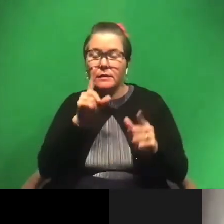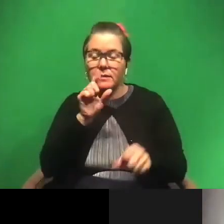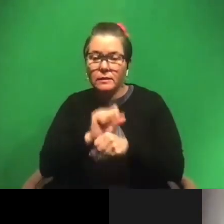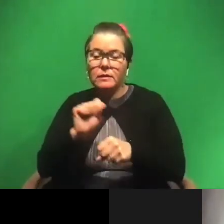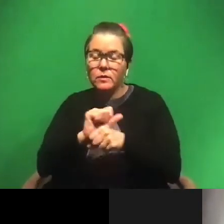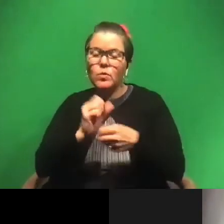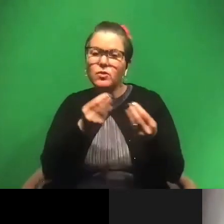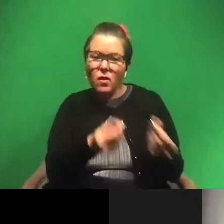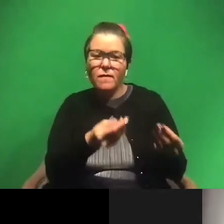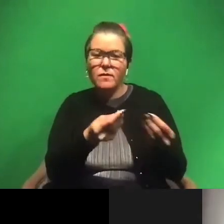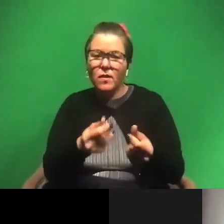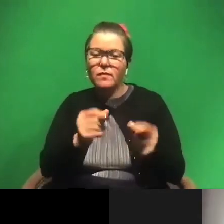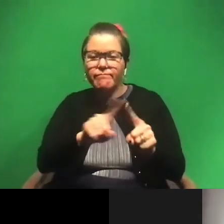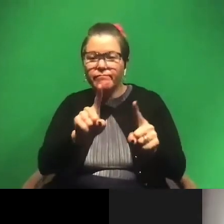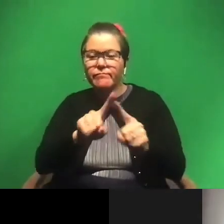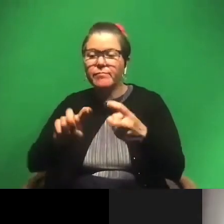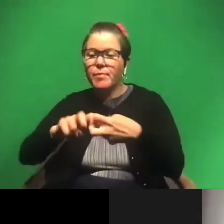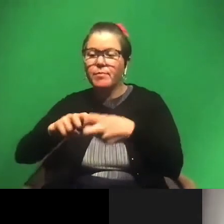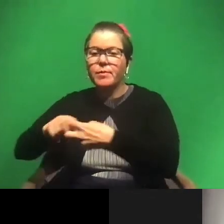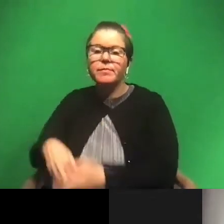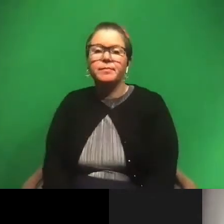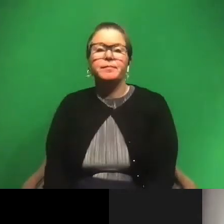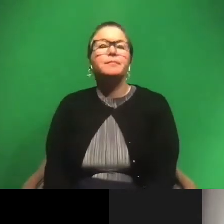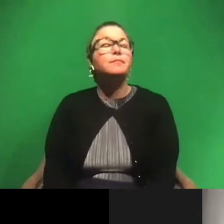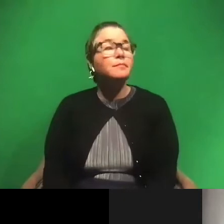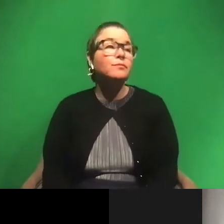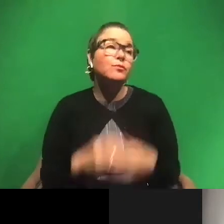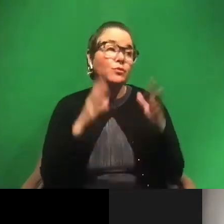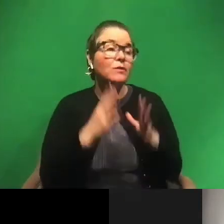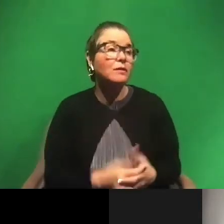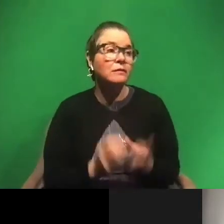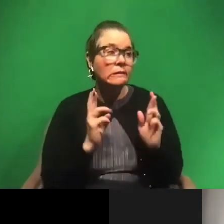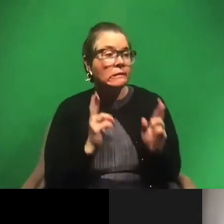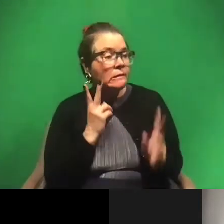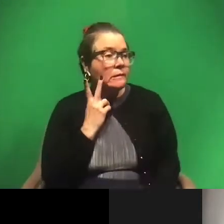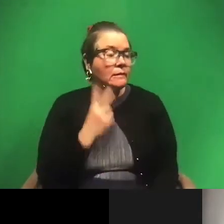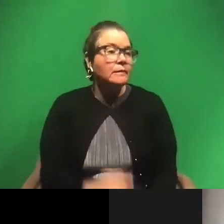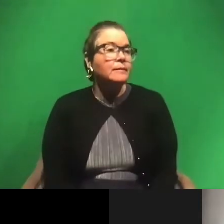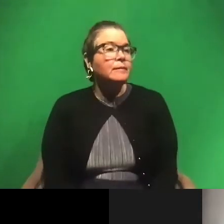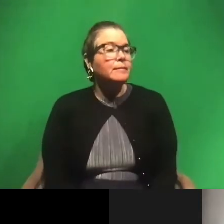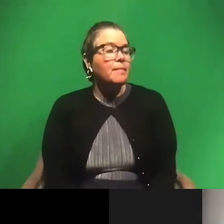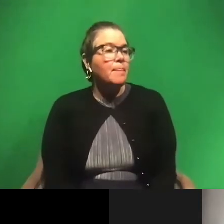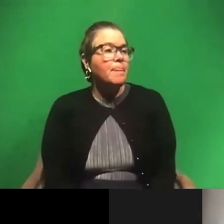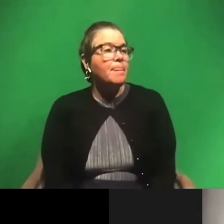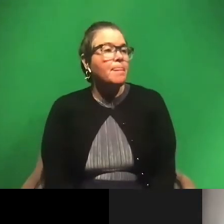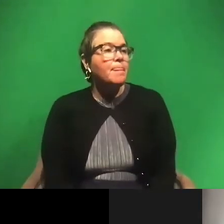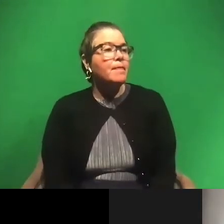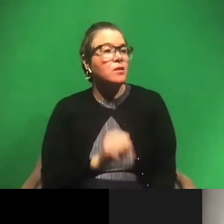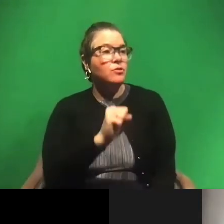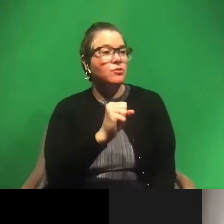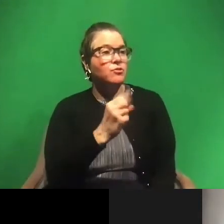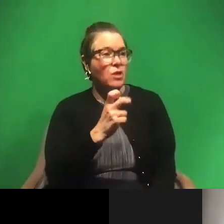different parts of the problem. Mm-hmm. Great. Well, fingers crossed. Does their shell grow with